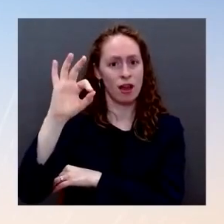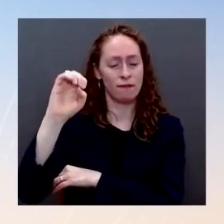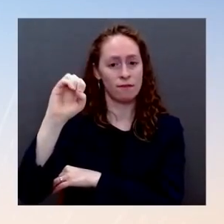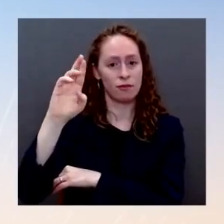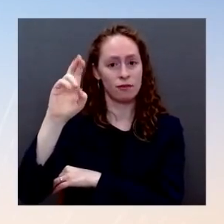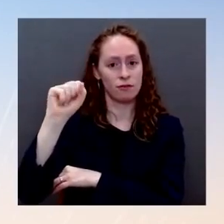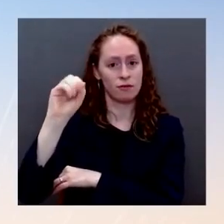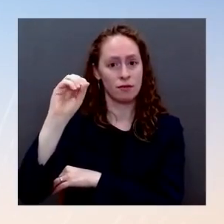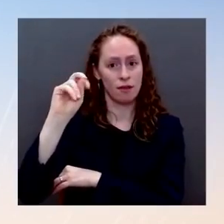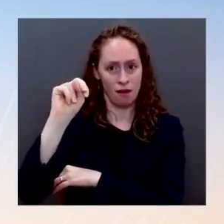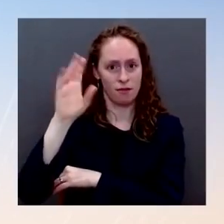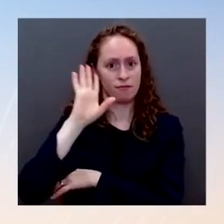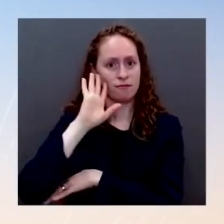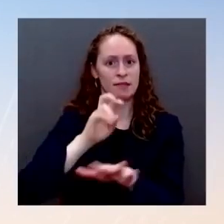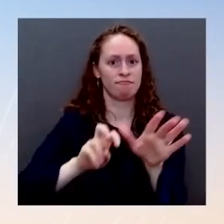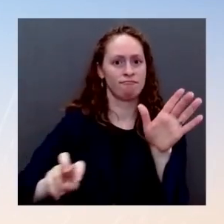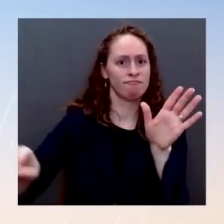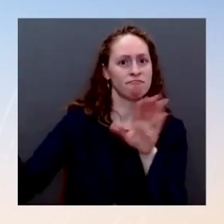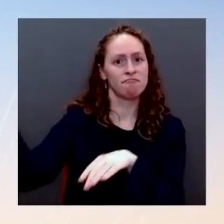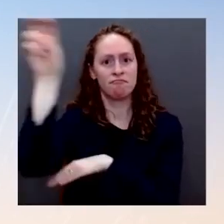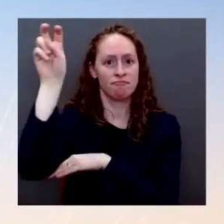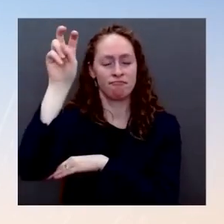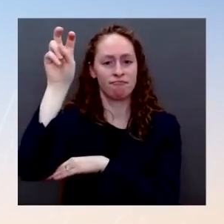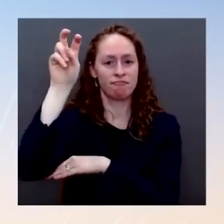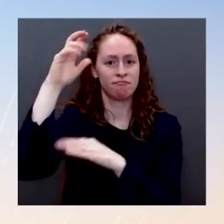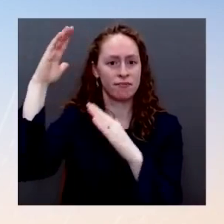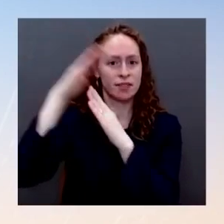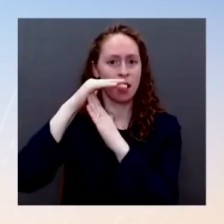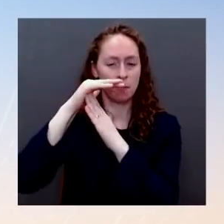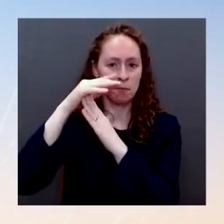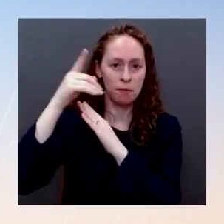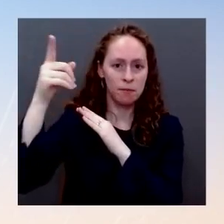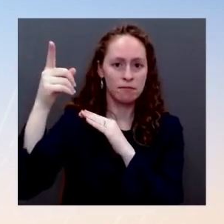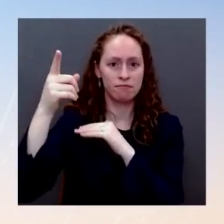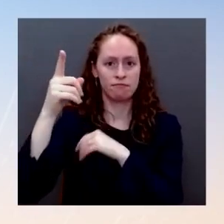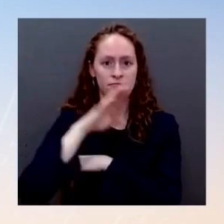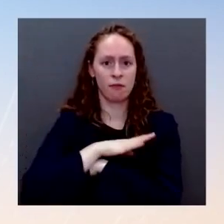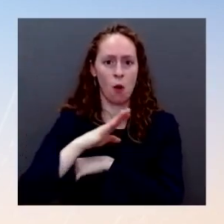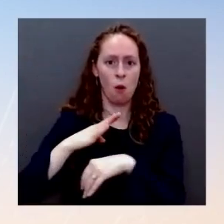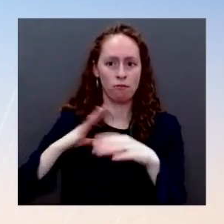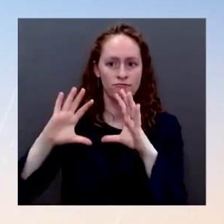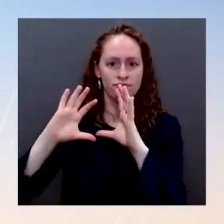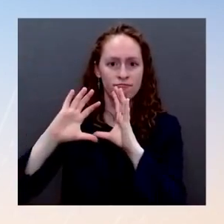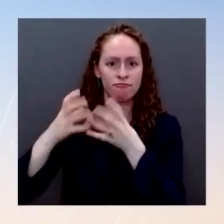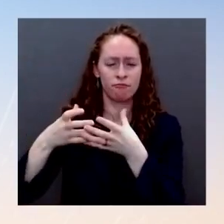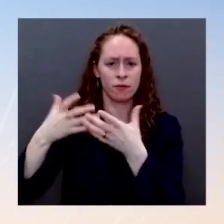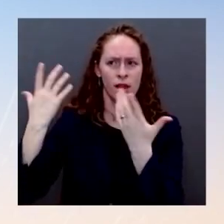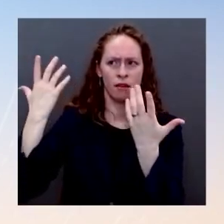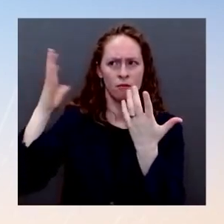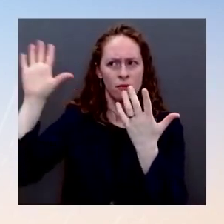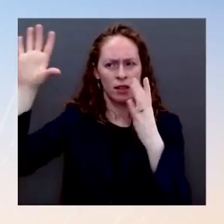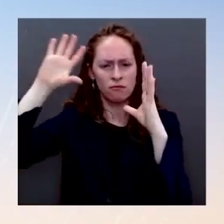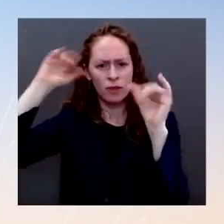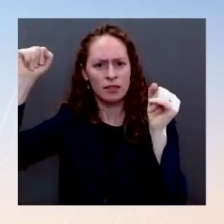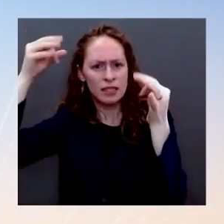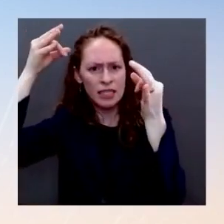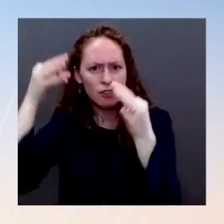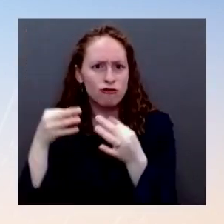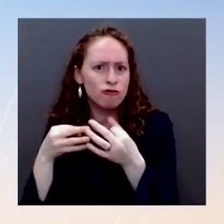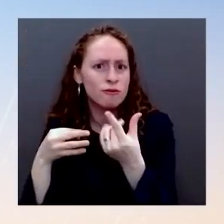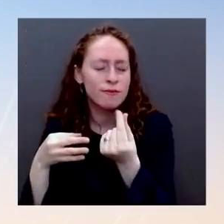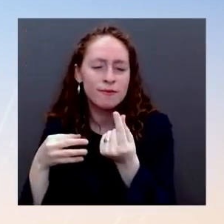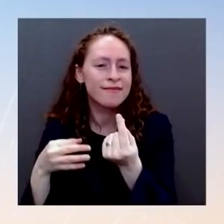all these seats? Sure. I can't speak to an individual name. I can say that it has been a priority for the president to ensure